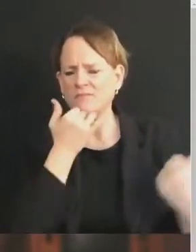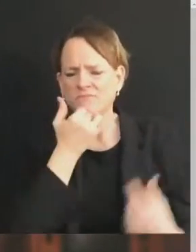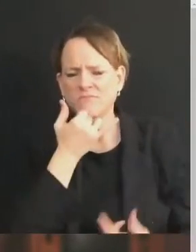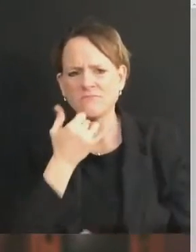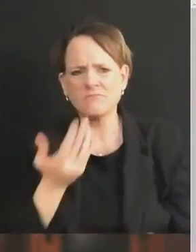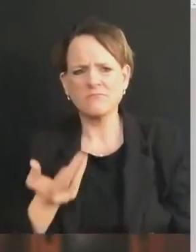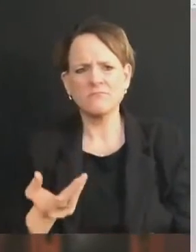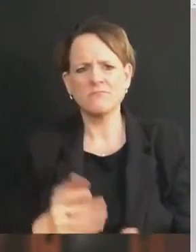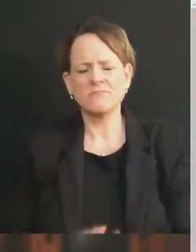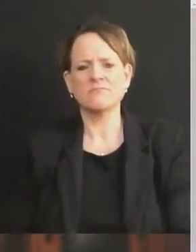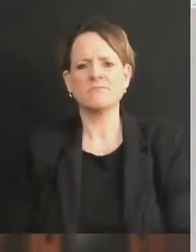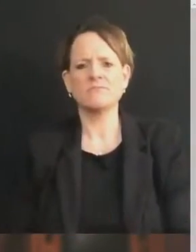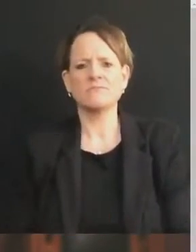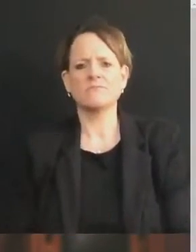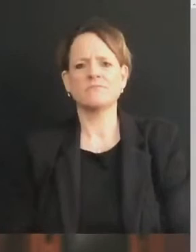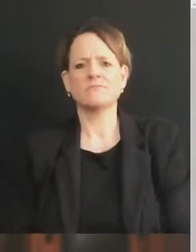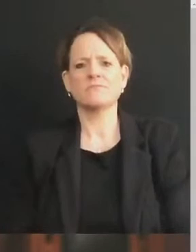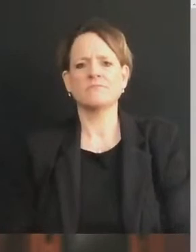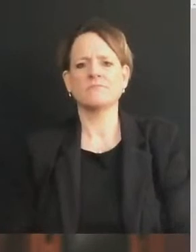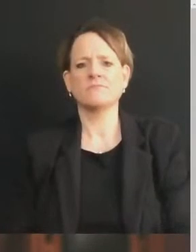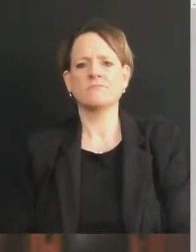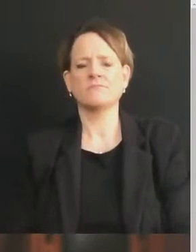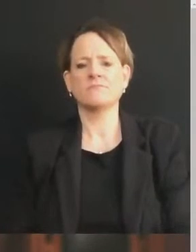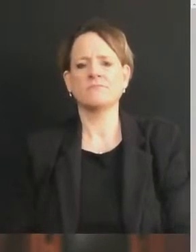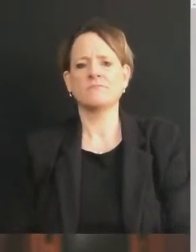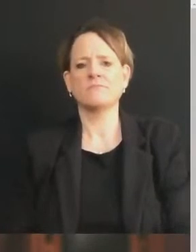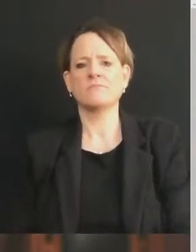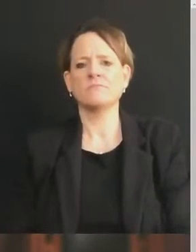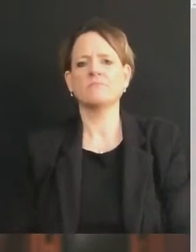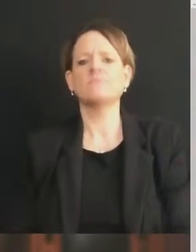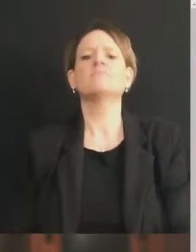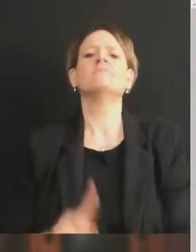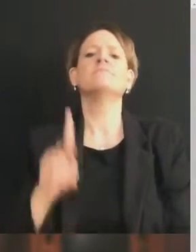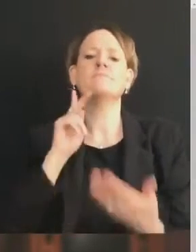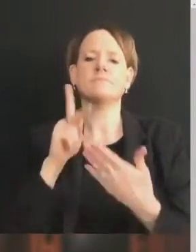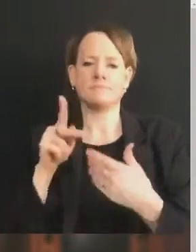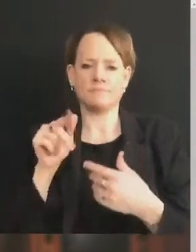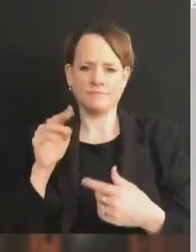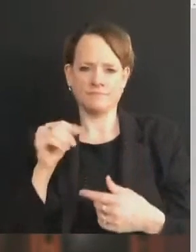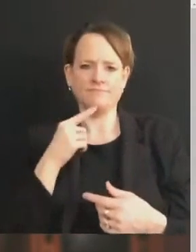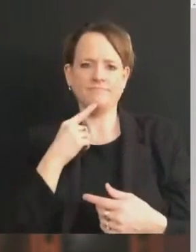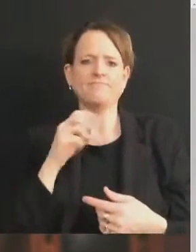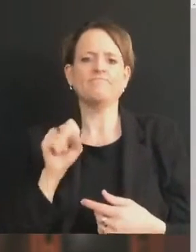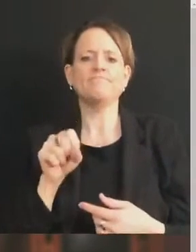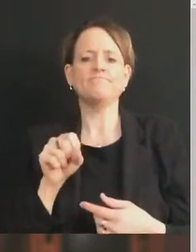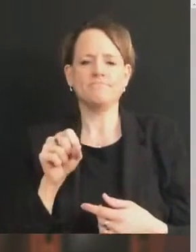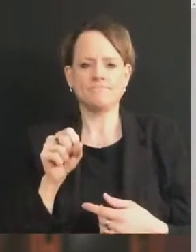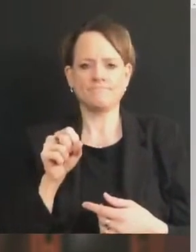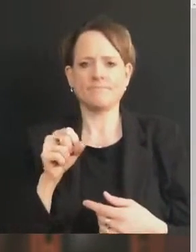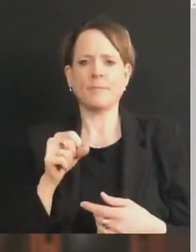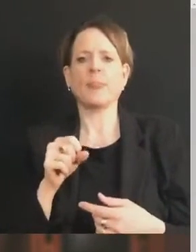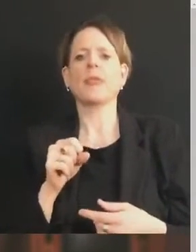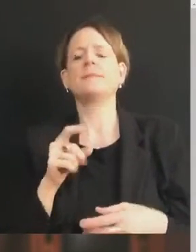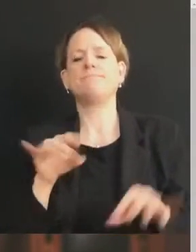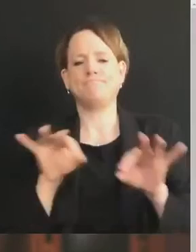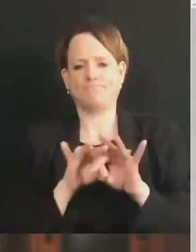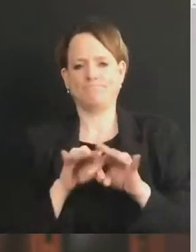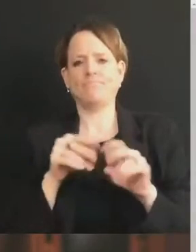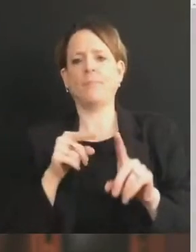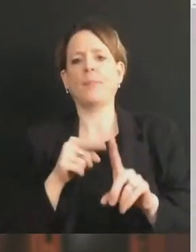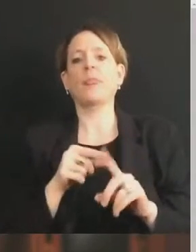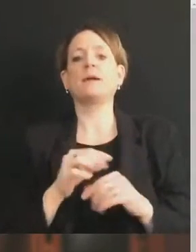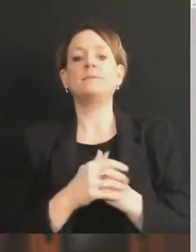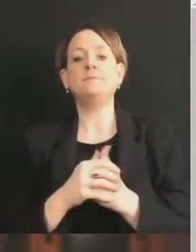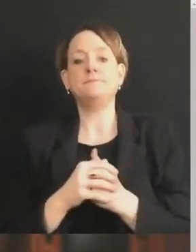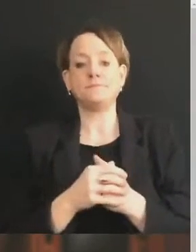the important things we did as a state in the spring when we were all staying safer at home was we gave our healthcare and